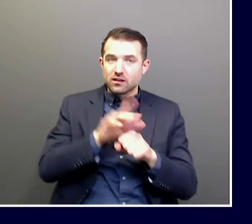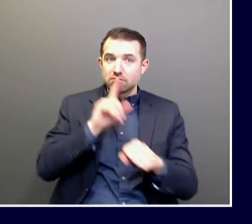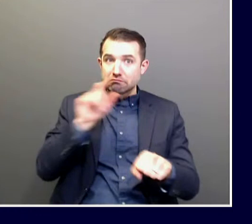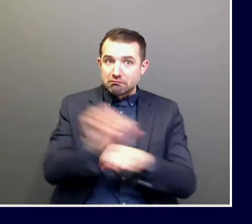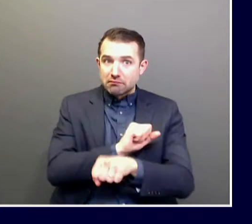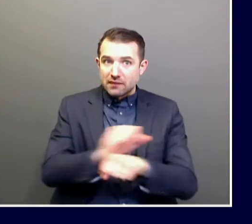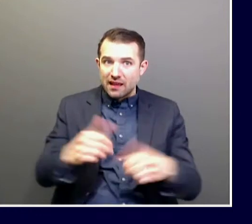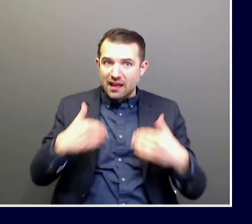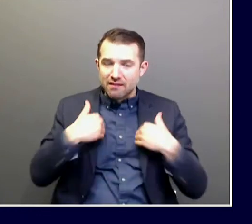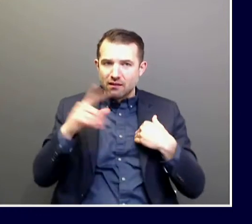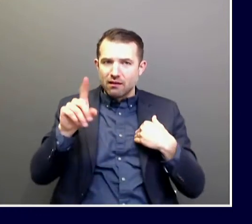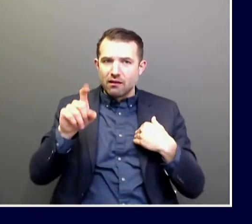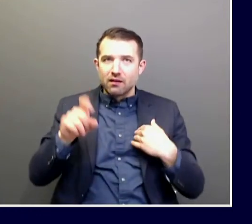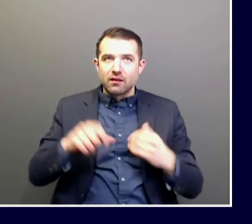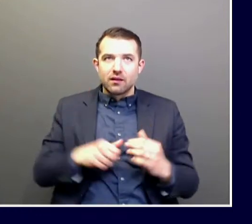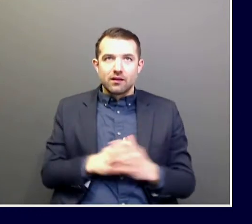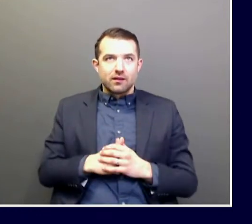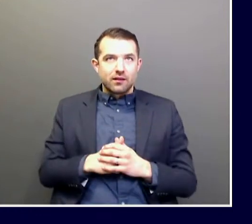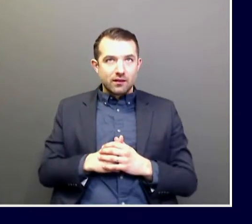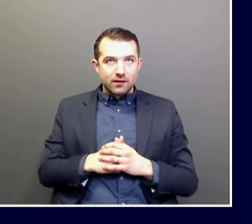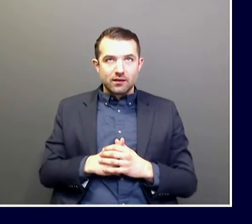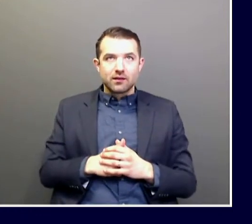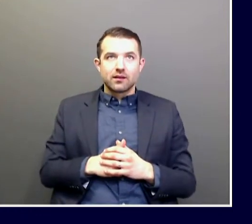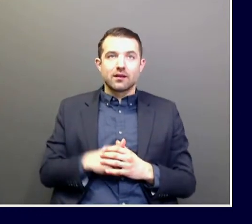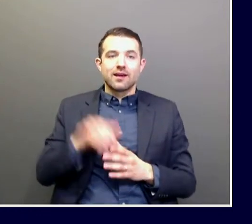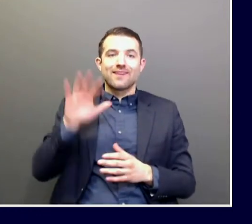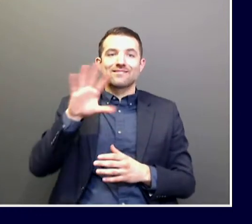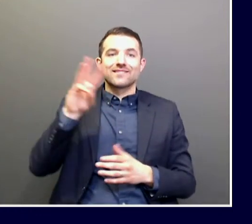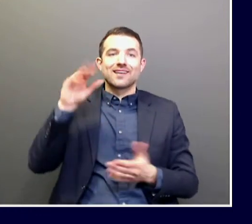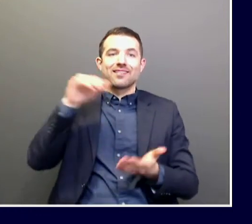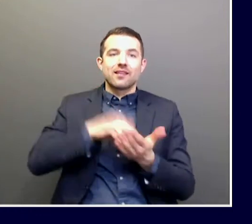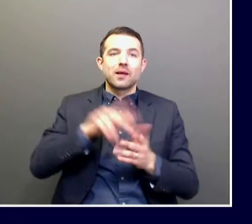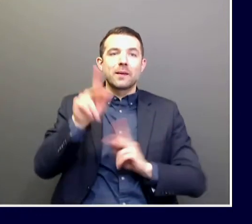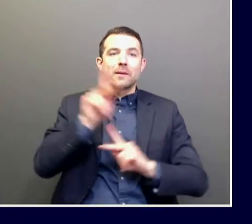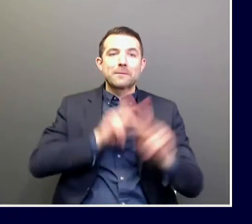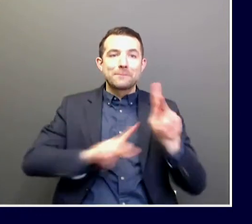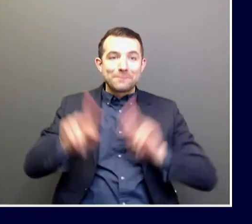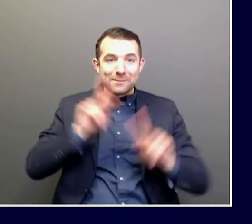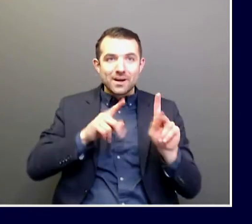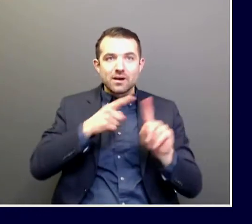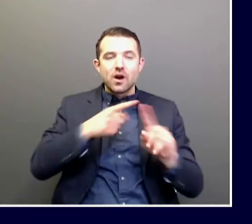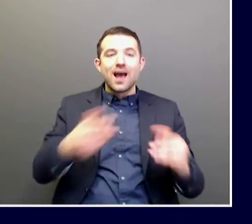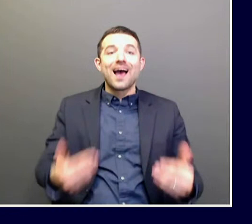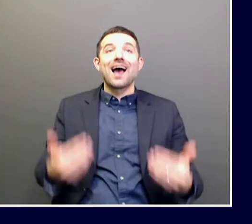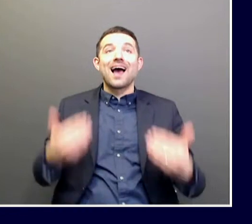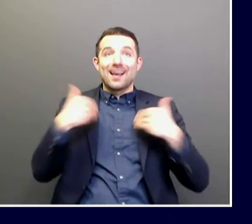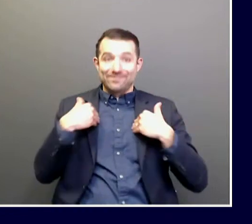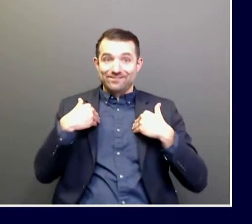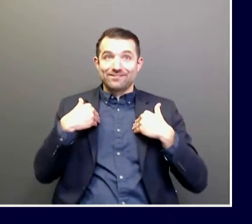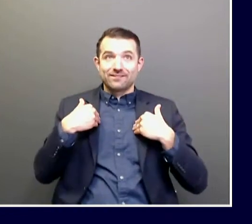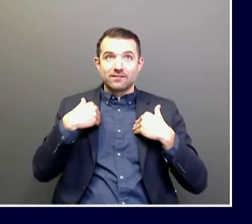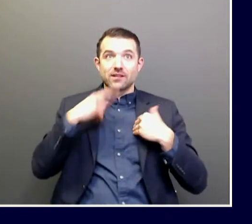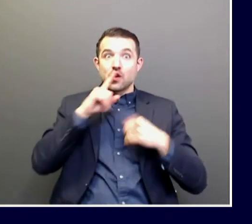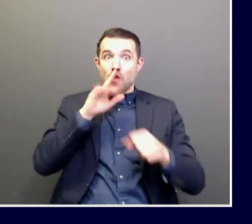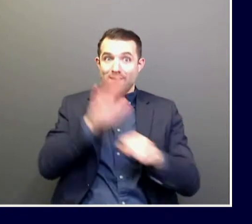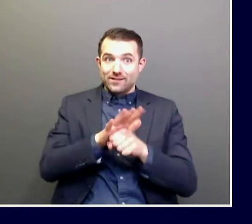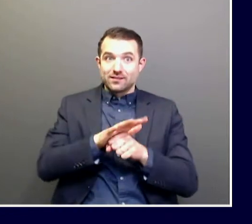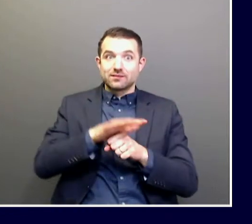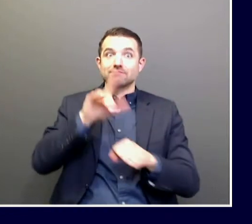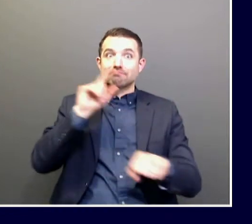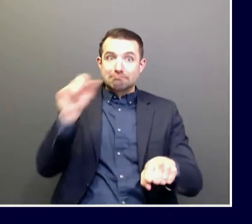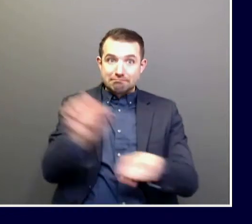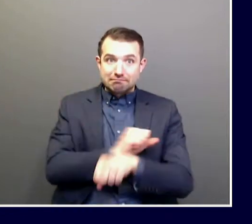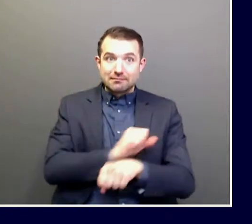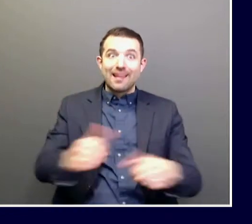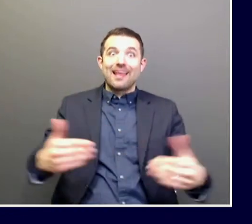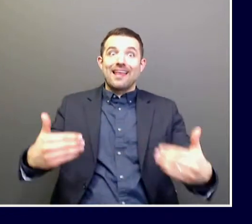First part's correct. They are a backlog of positive cases. They have been confirmed. These are individuals whose test results are positive. They have